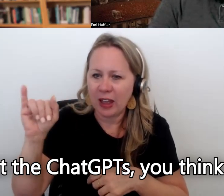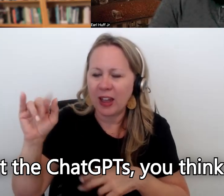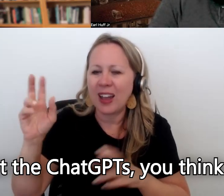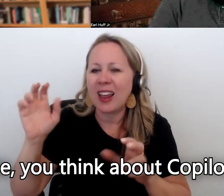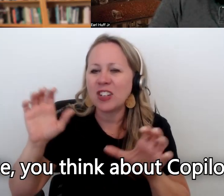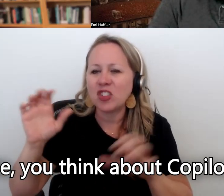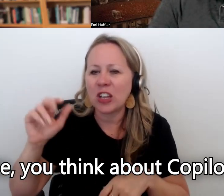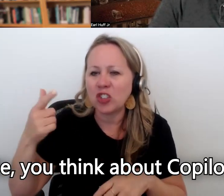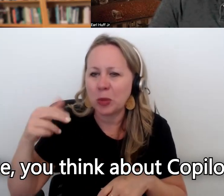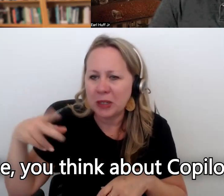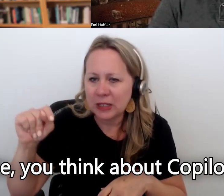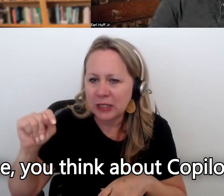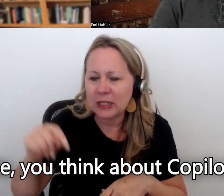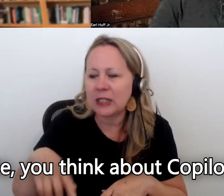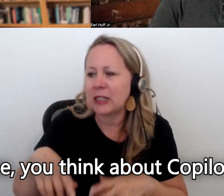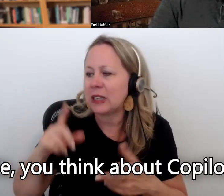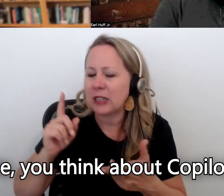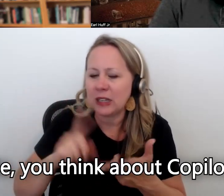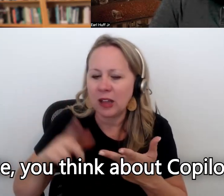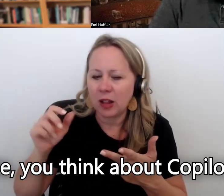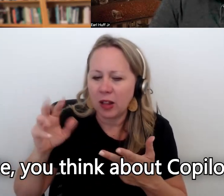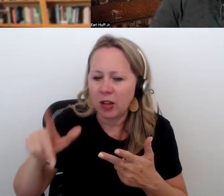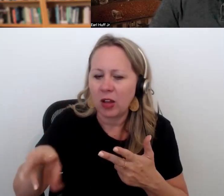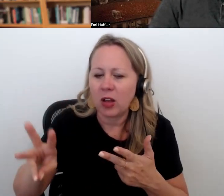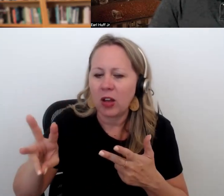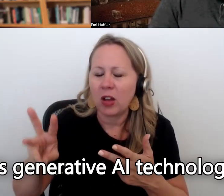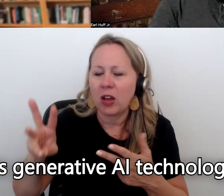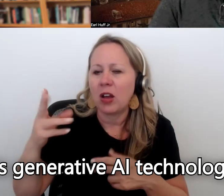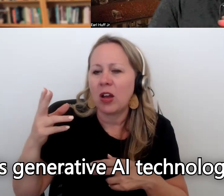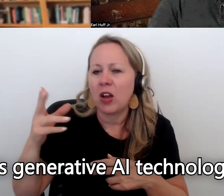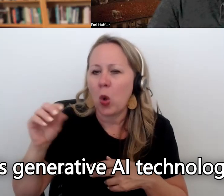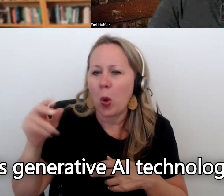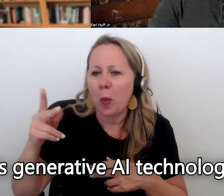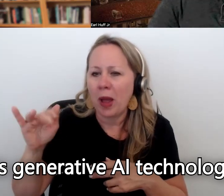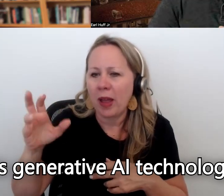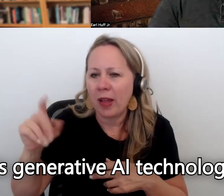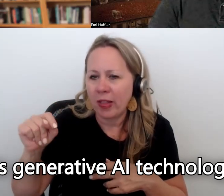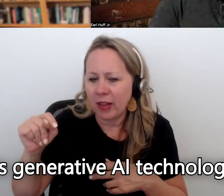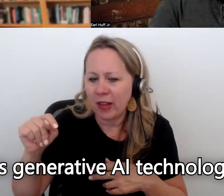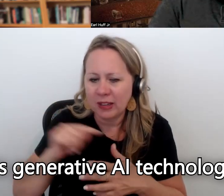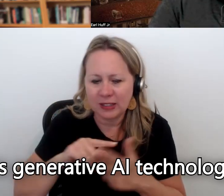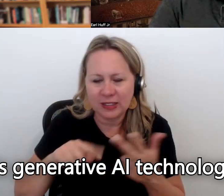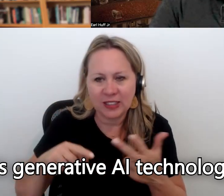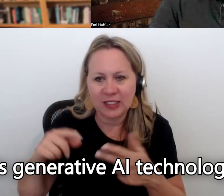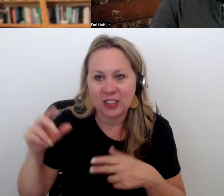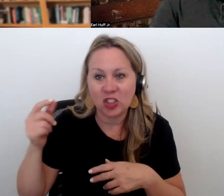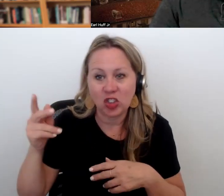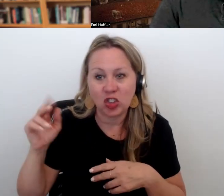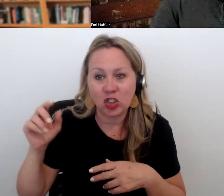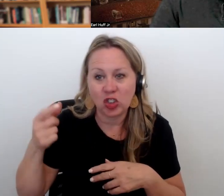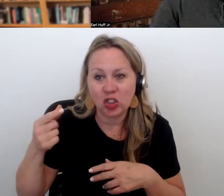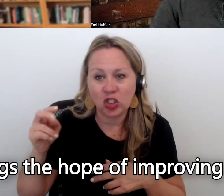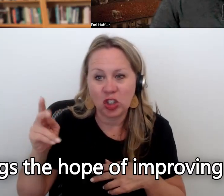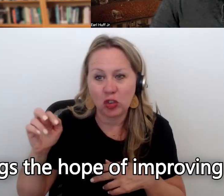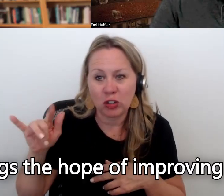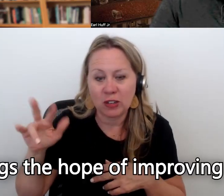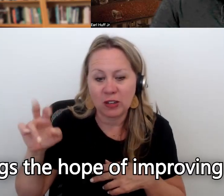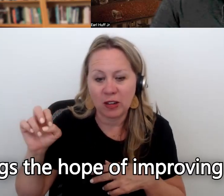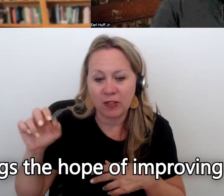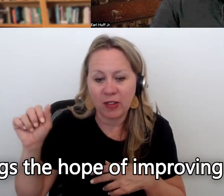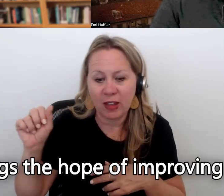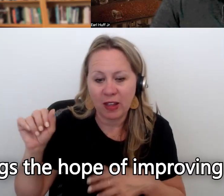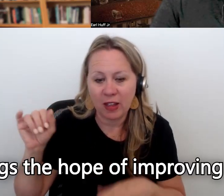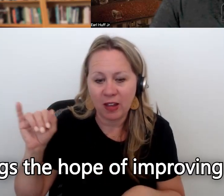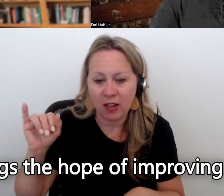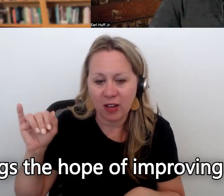you think about Claude, you think about Copilot. All this generative AI technology brings the